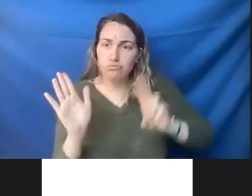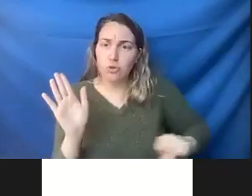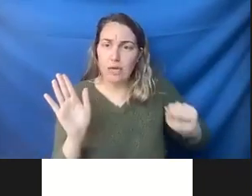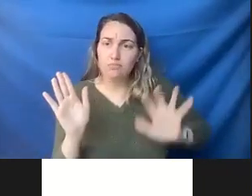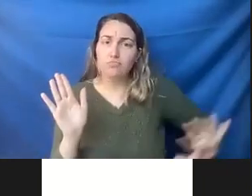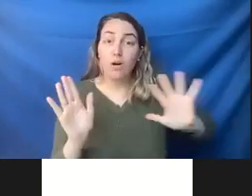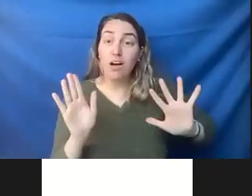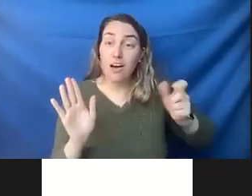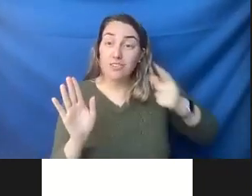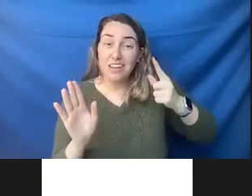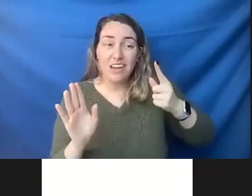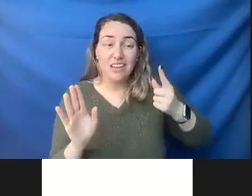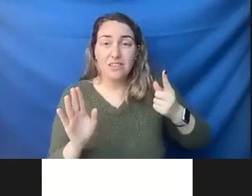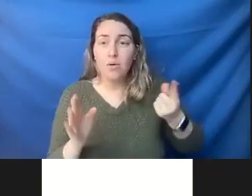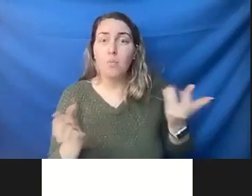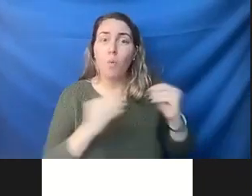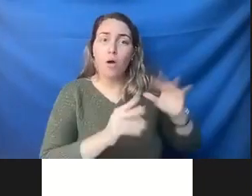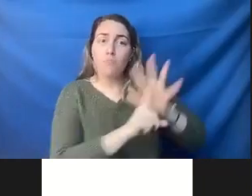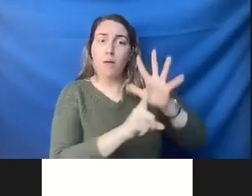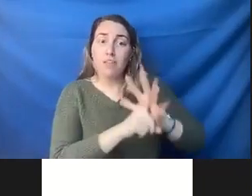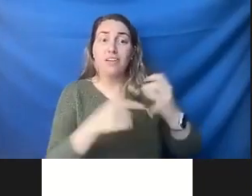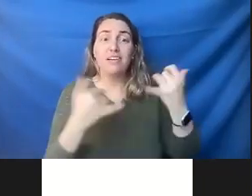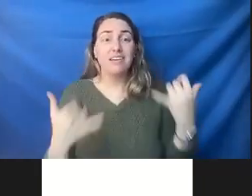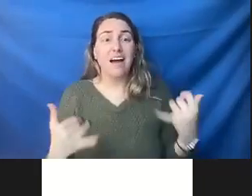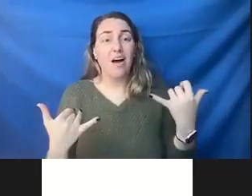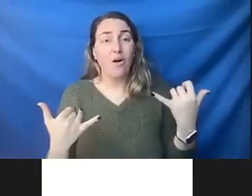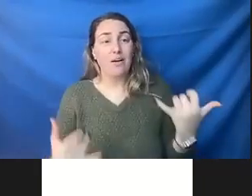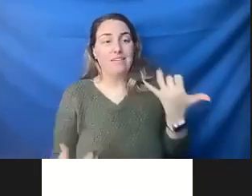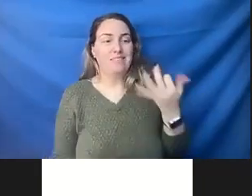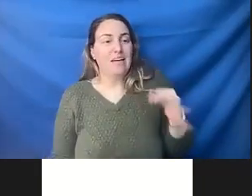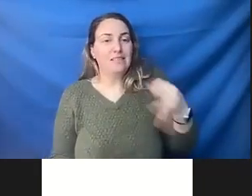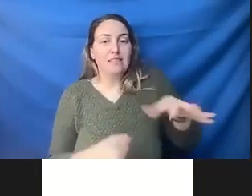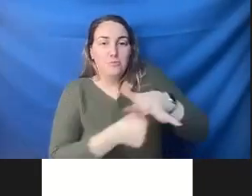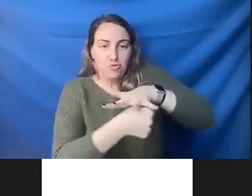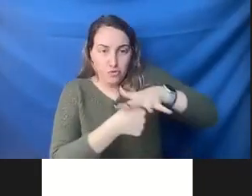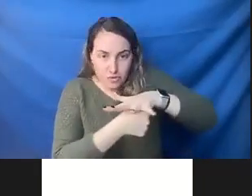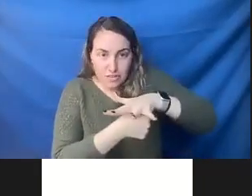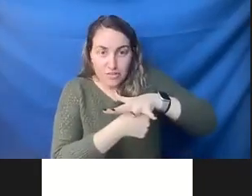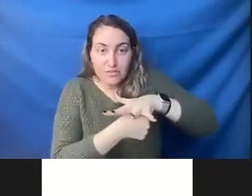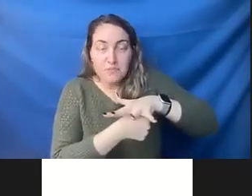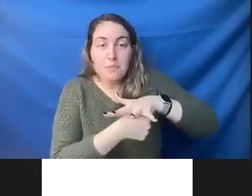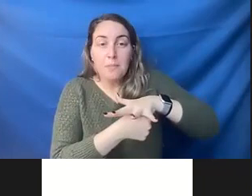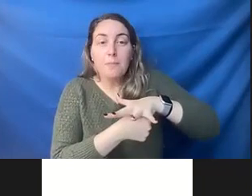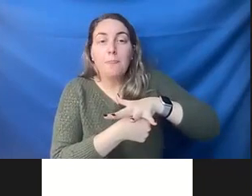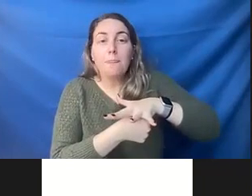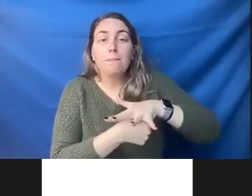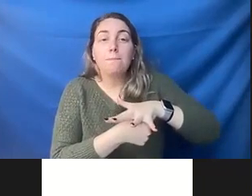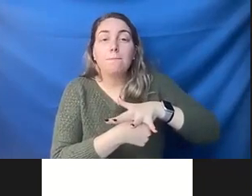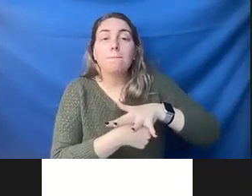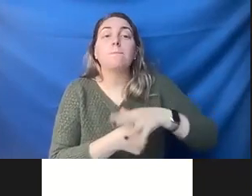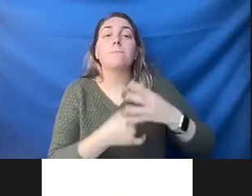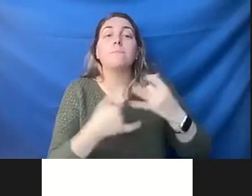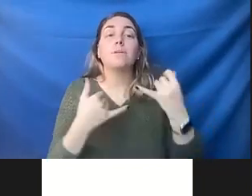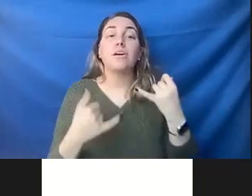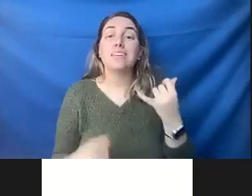in the United States. It's now used in 19 jurisdictions, and it used to be, it's currently in use in